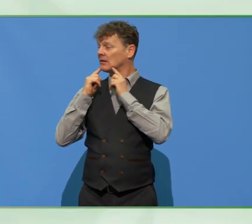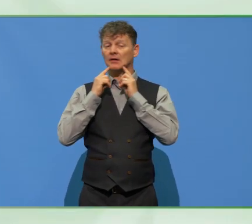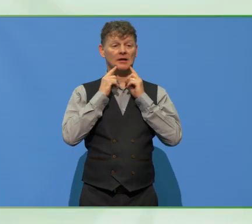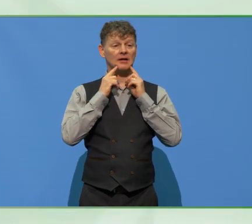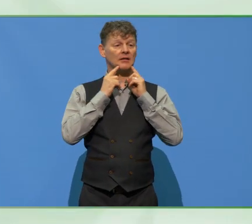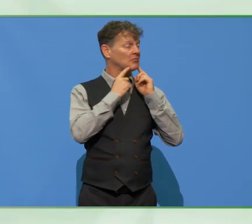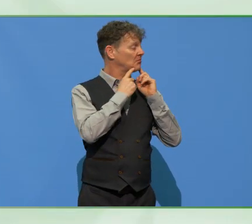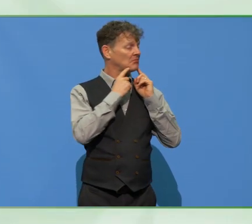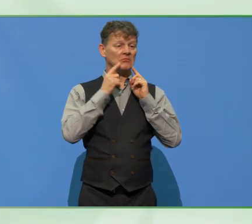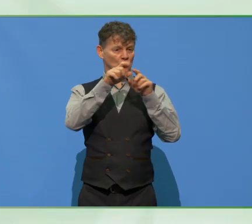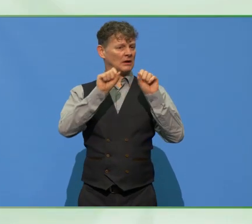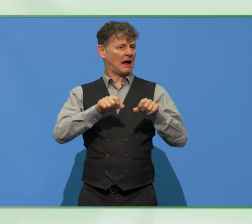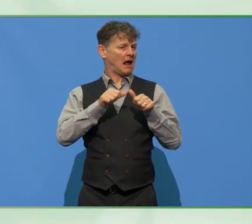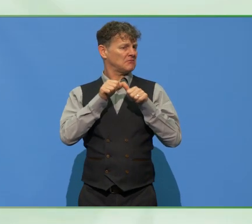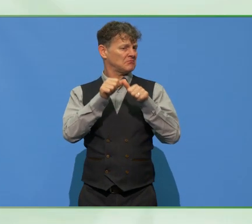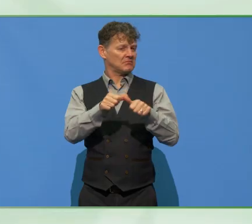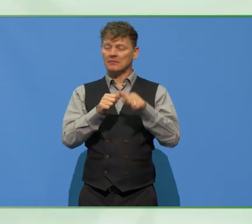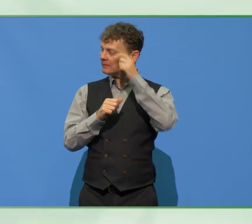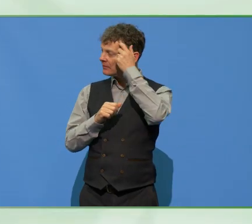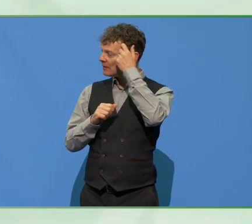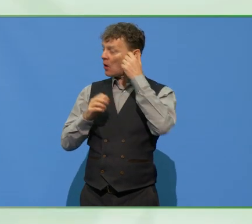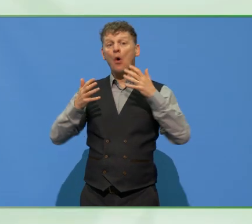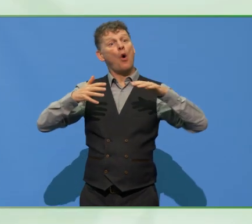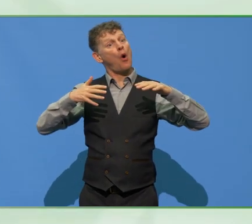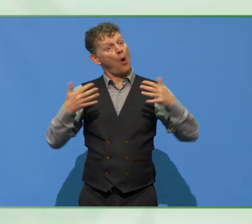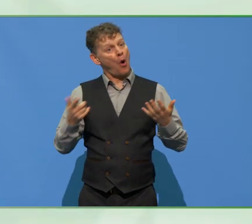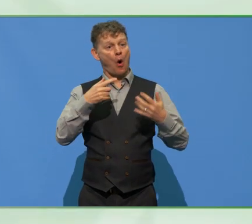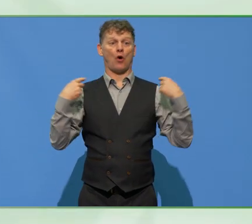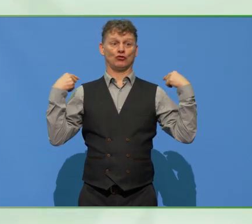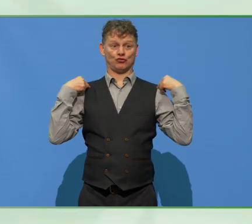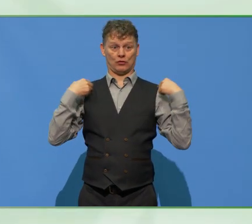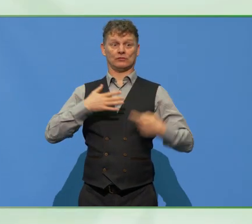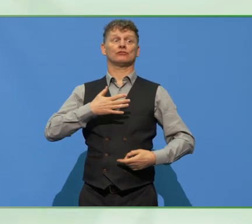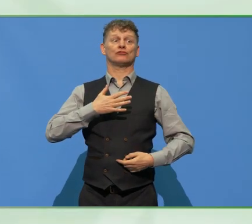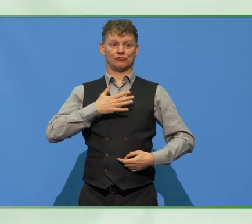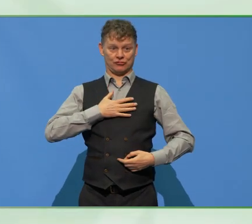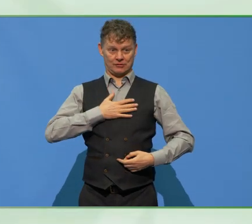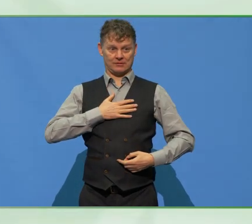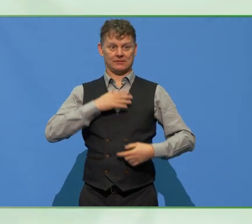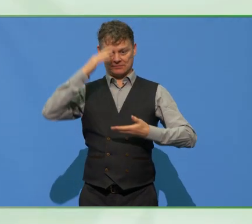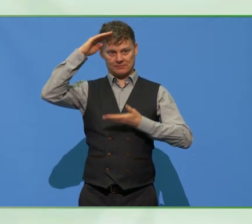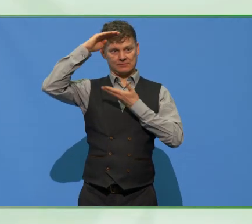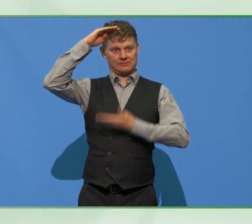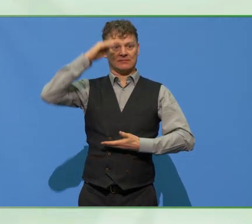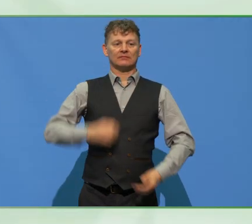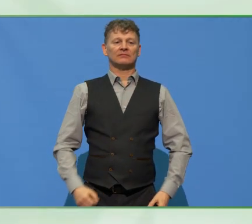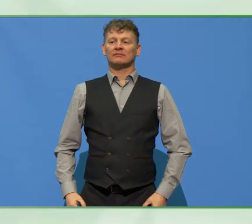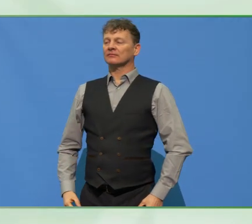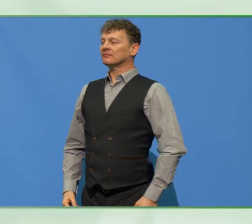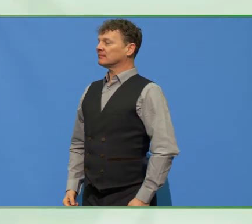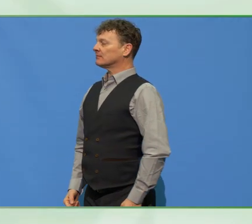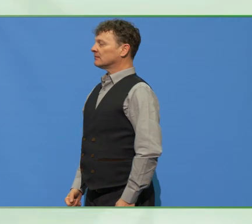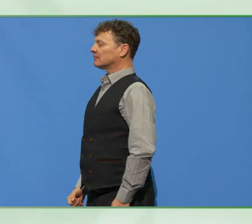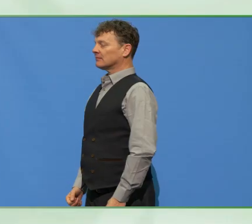first version, or you can imagine your chest and your shoulders rotating towards the right of the room. So